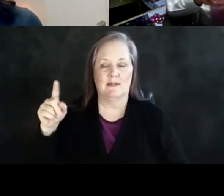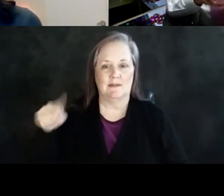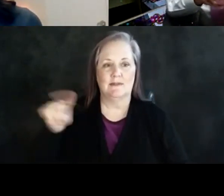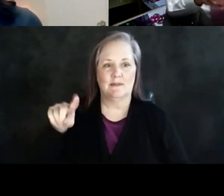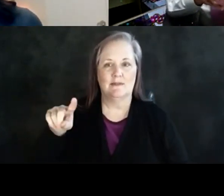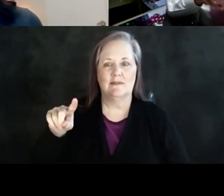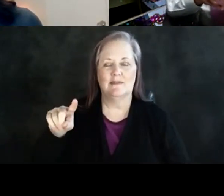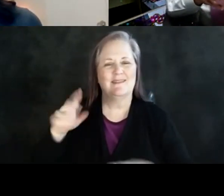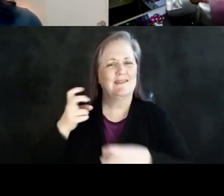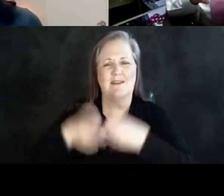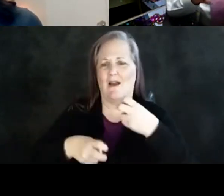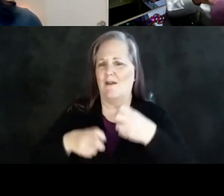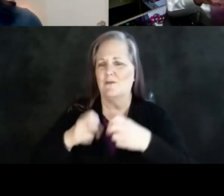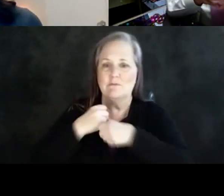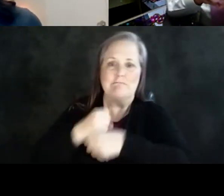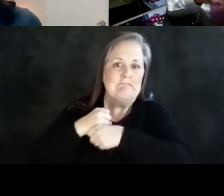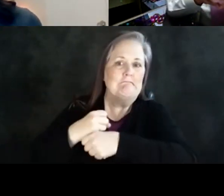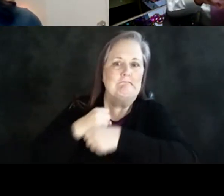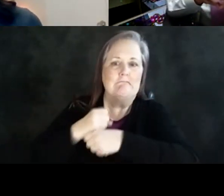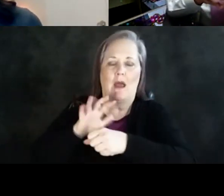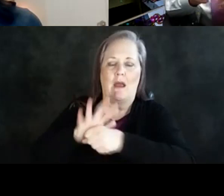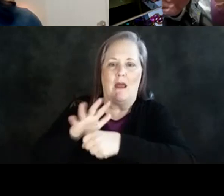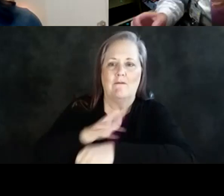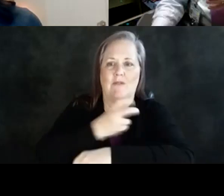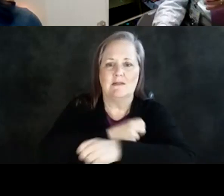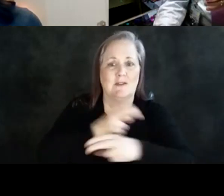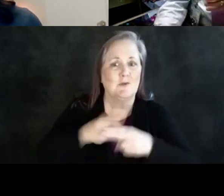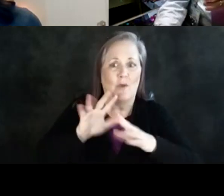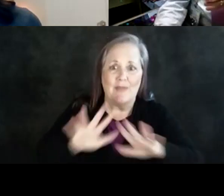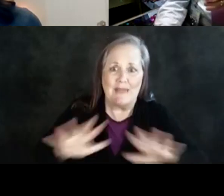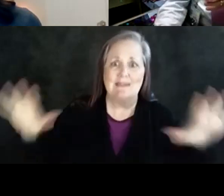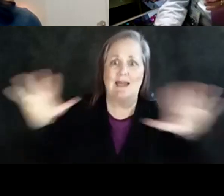make enough vaccine to vaccinate the whole country in a short time period.